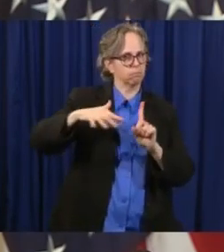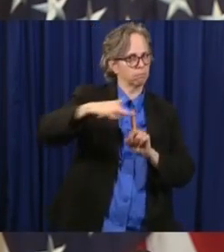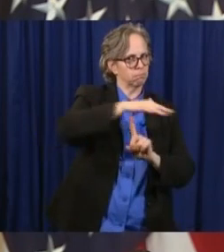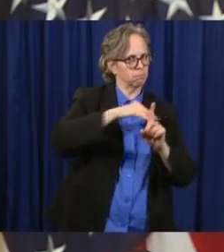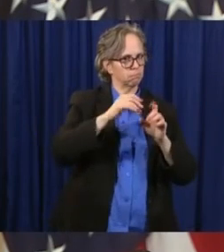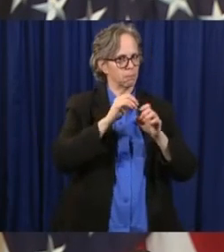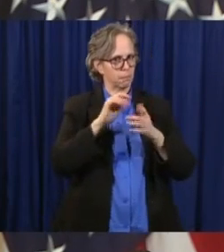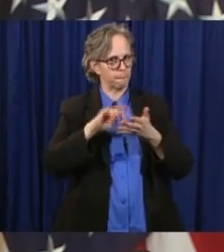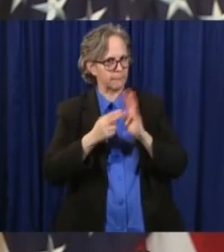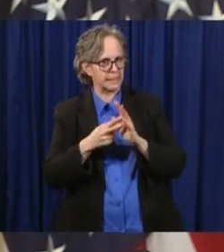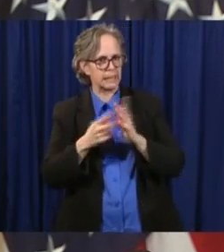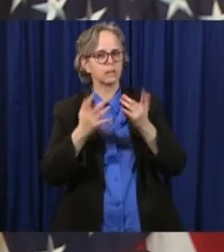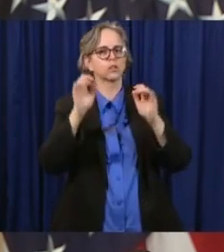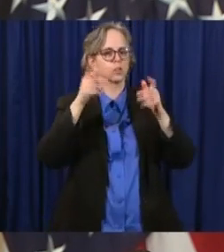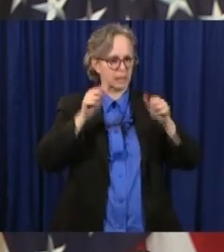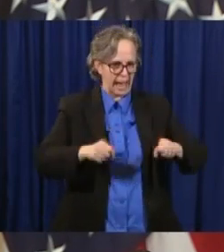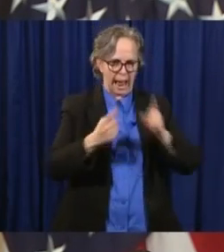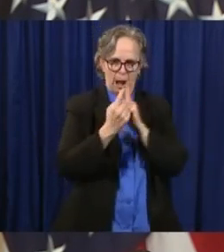distancing guidelines.